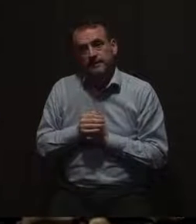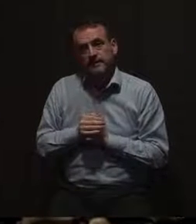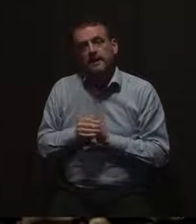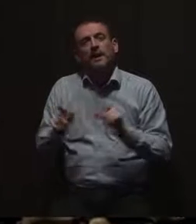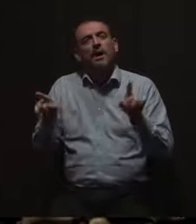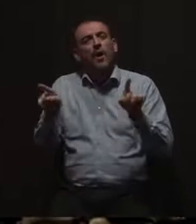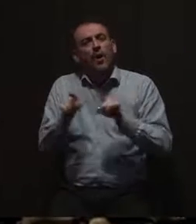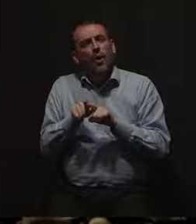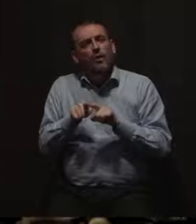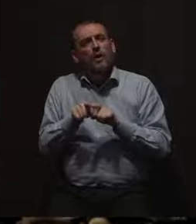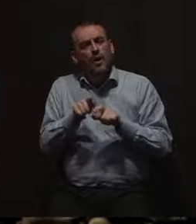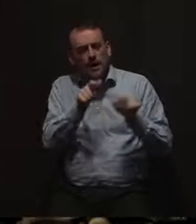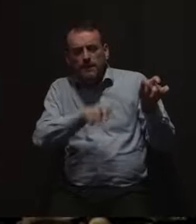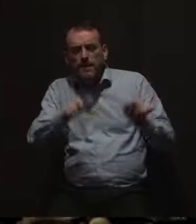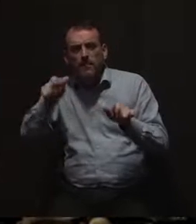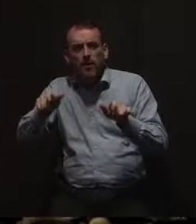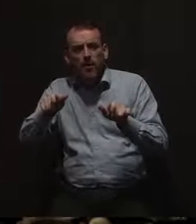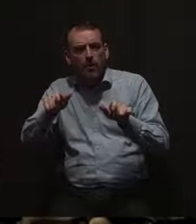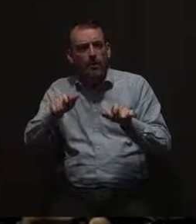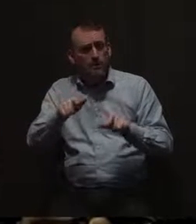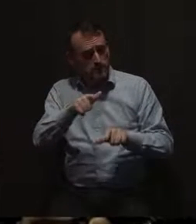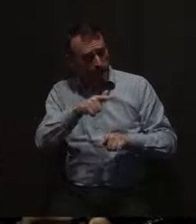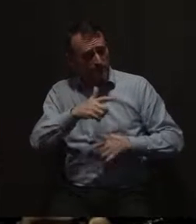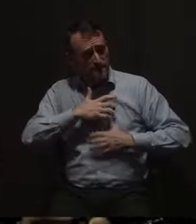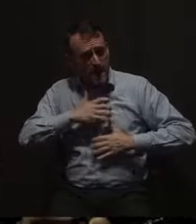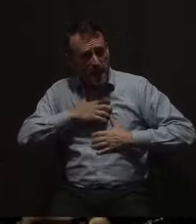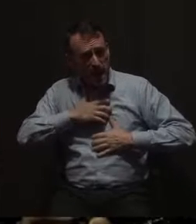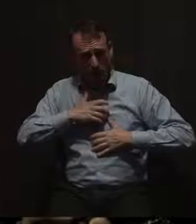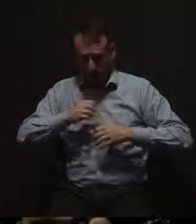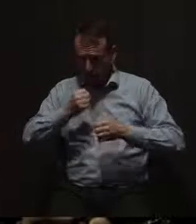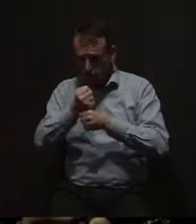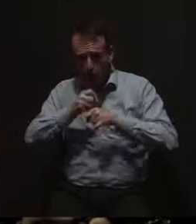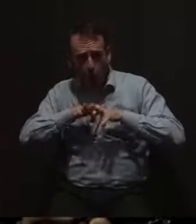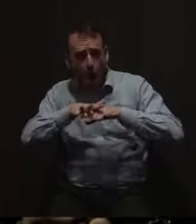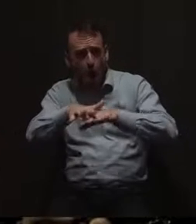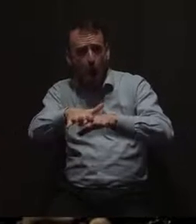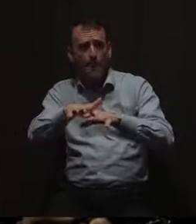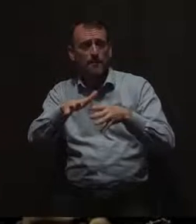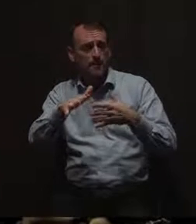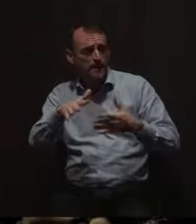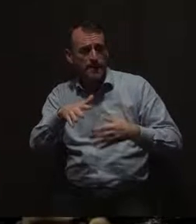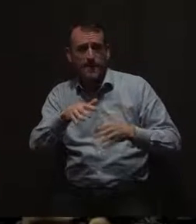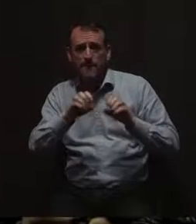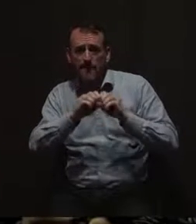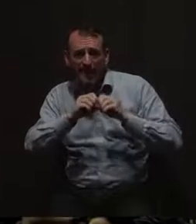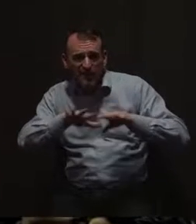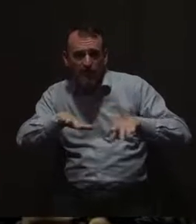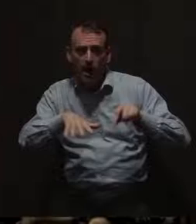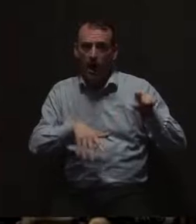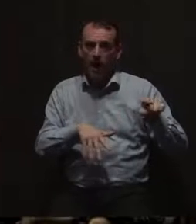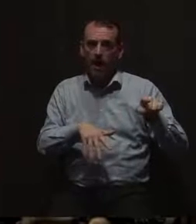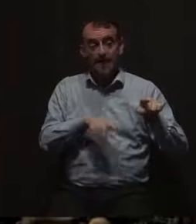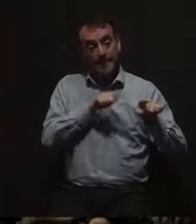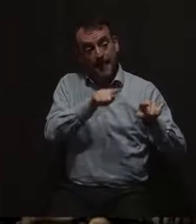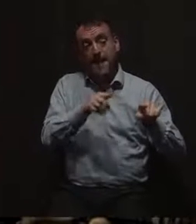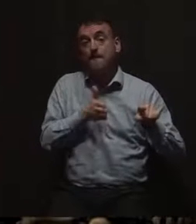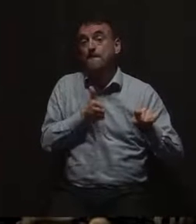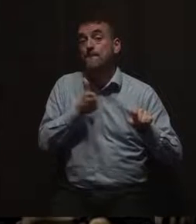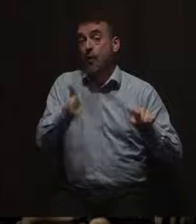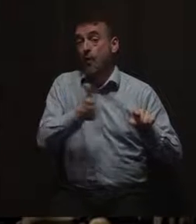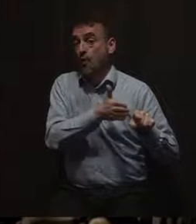and bacteria are more afraid of others. And here becomes incredibly interesting and